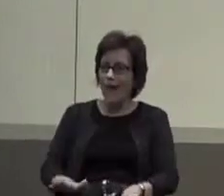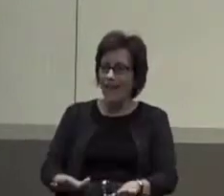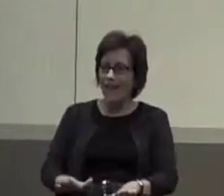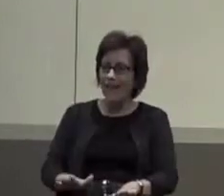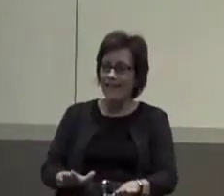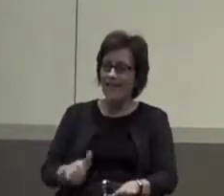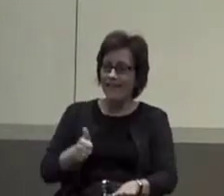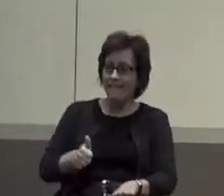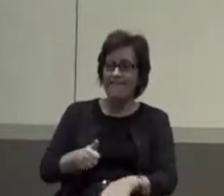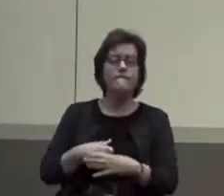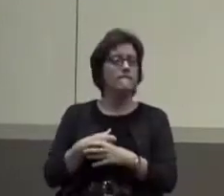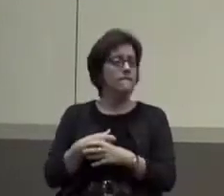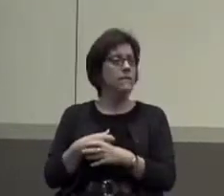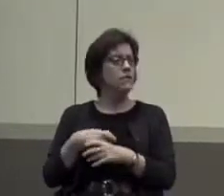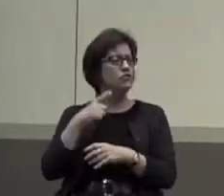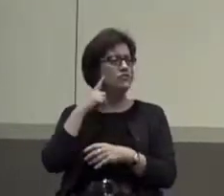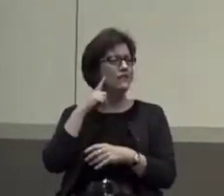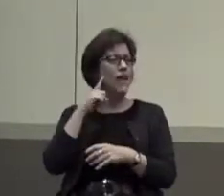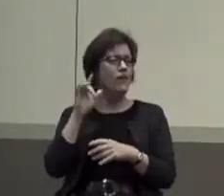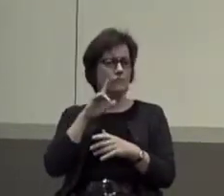And it should sound sincere.